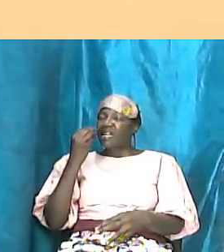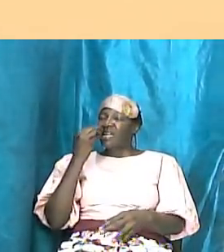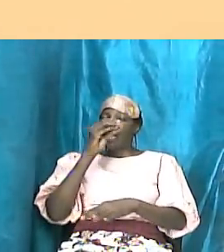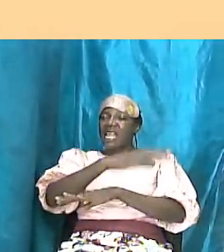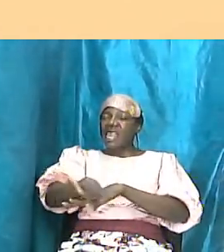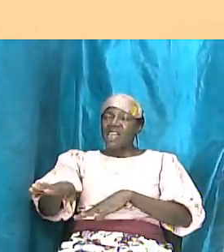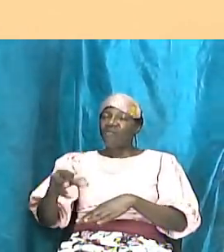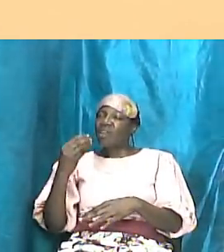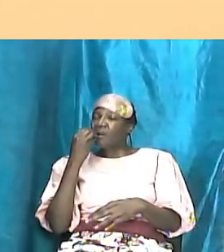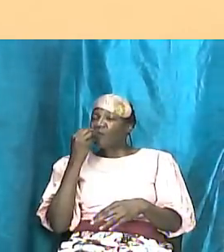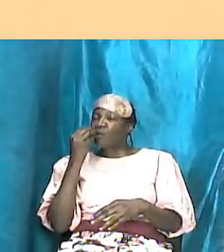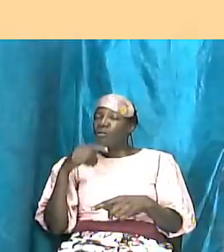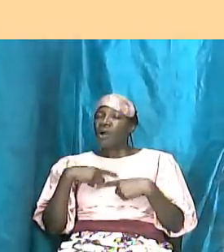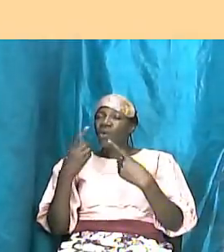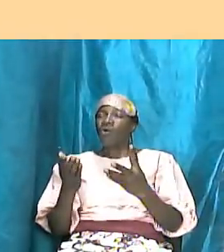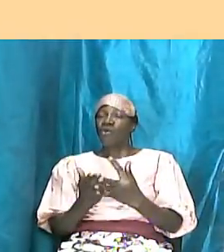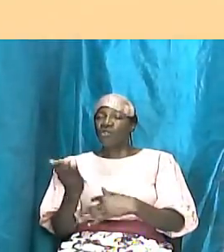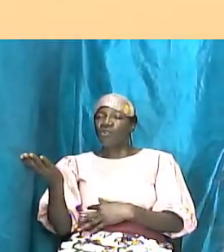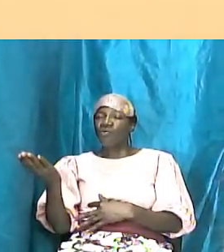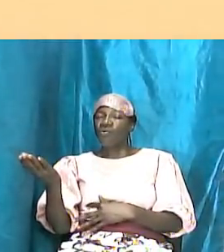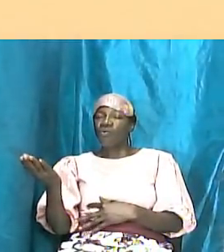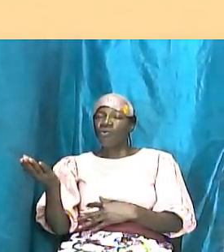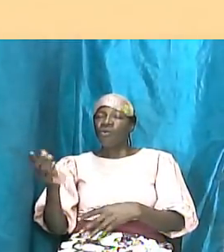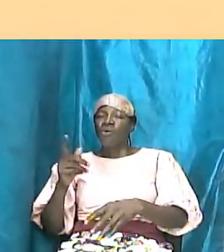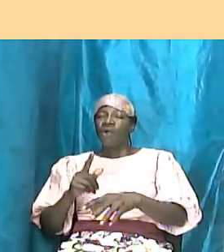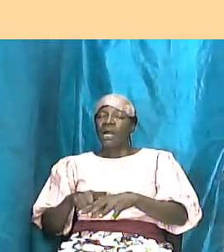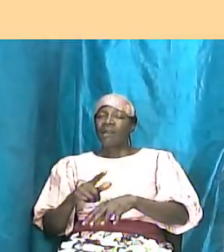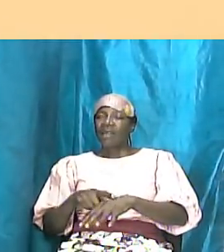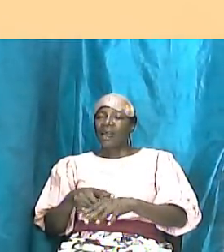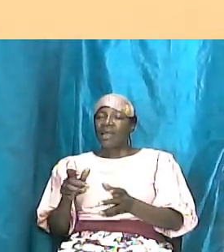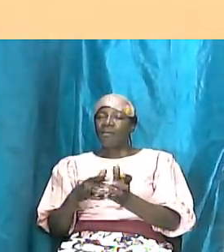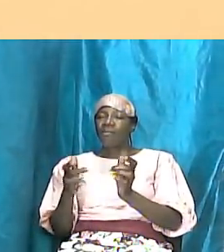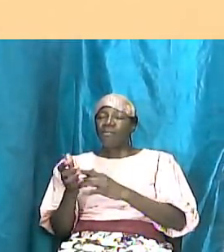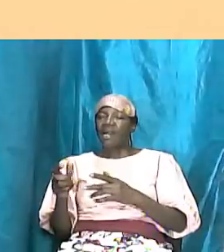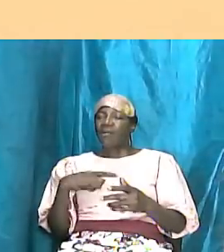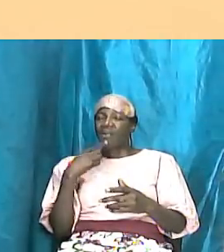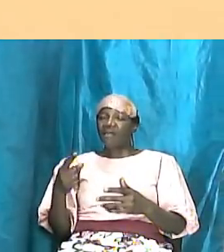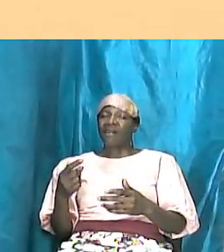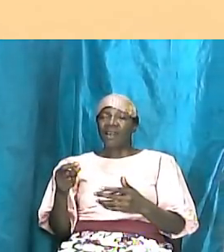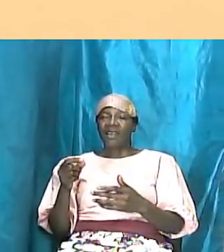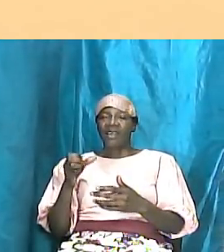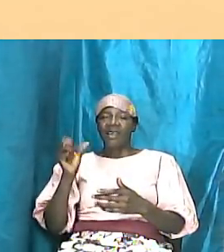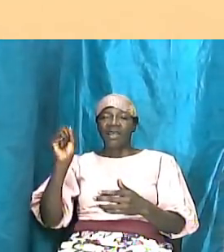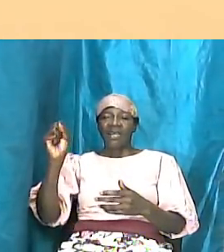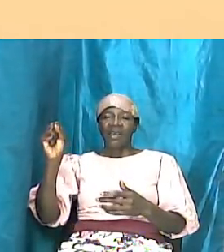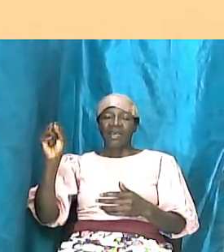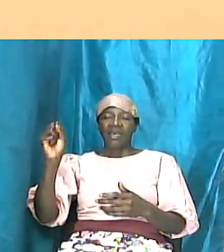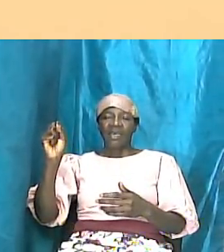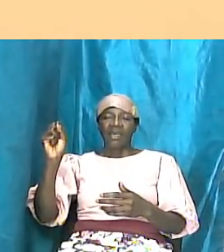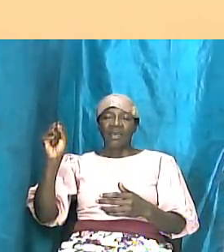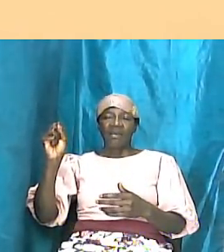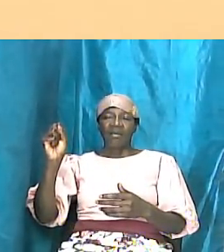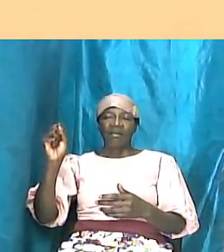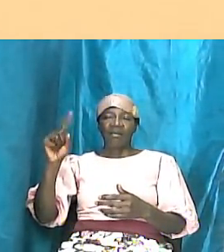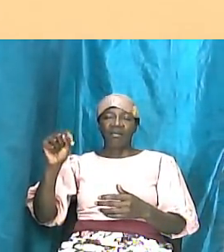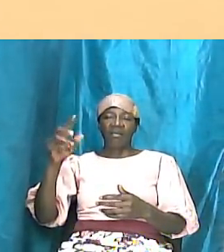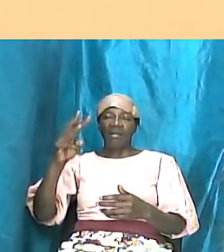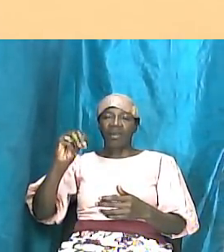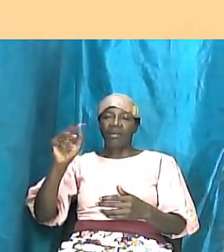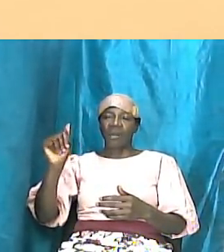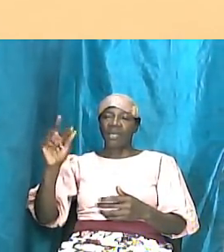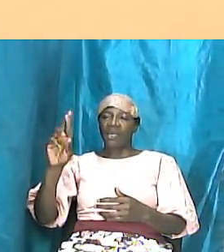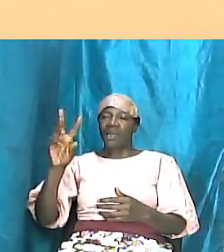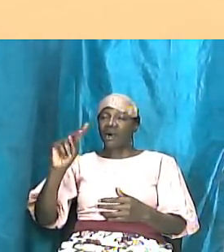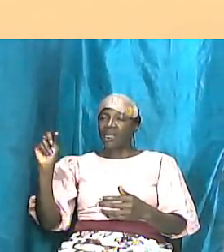started, and it went through a period of time. And the Bible said in St. Mark, and I want us to turn to St. Mark chapter